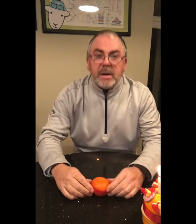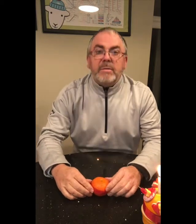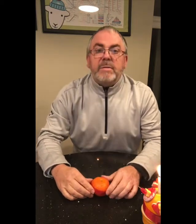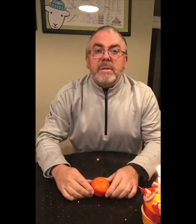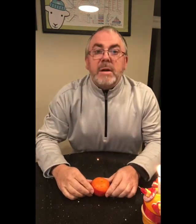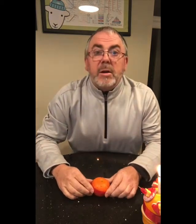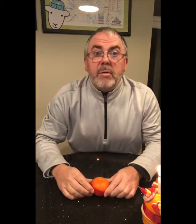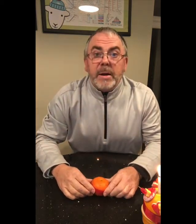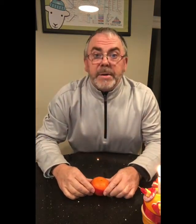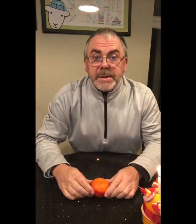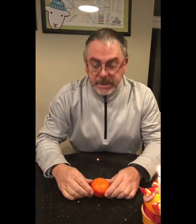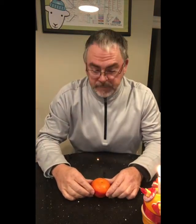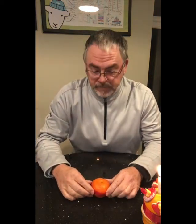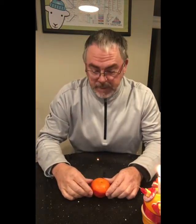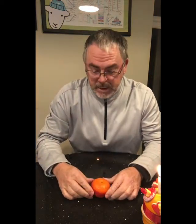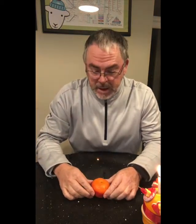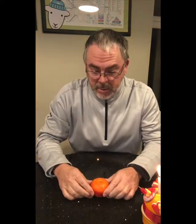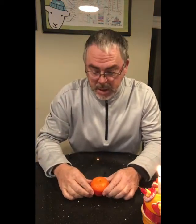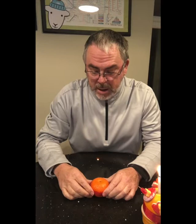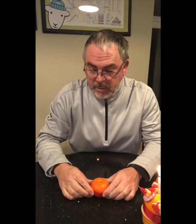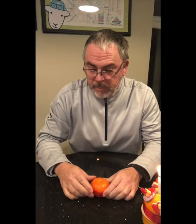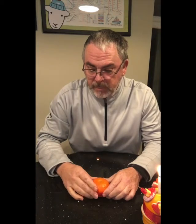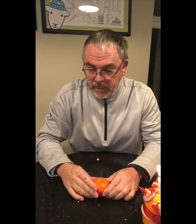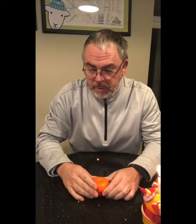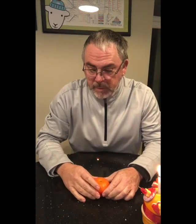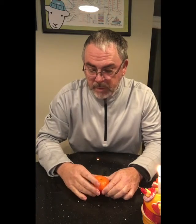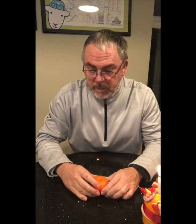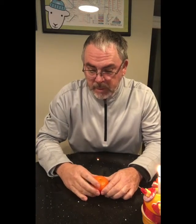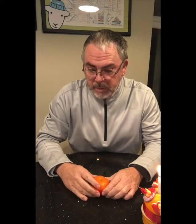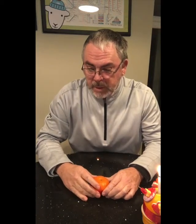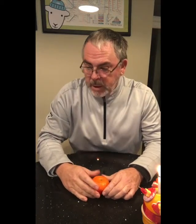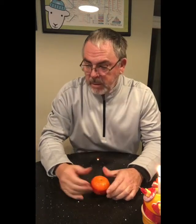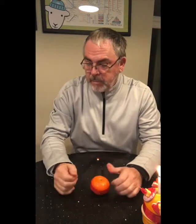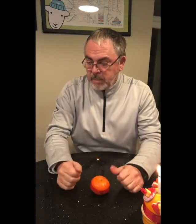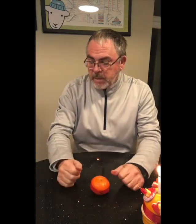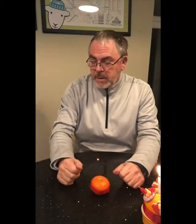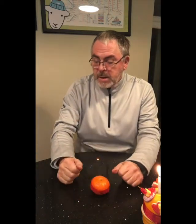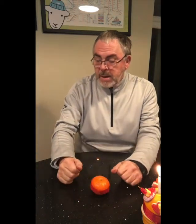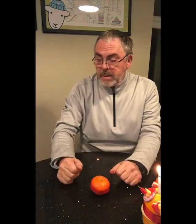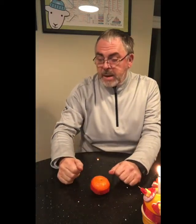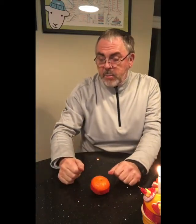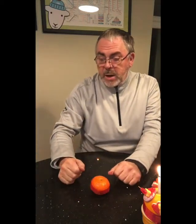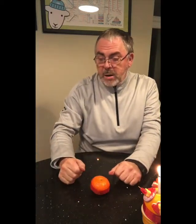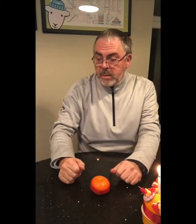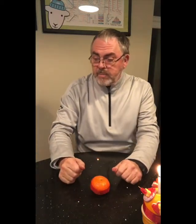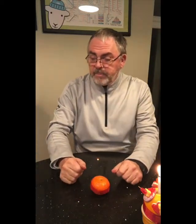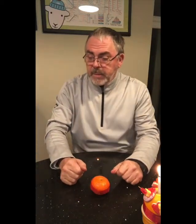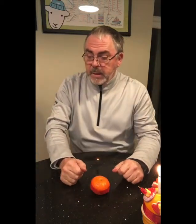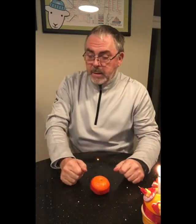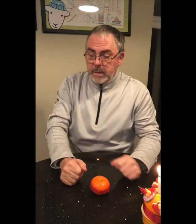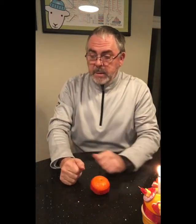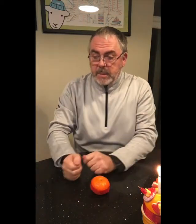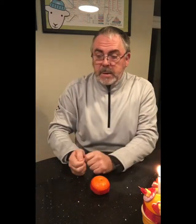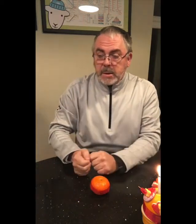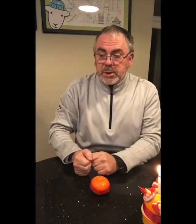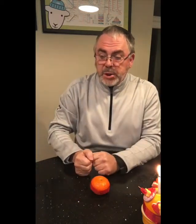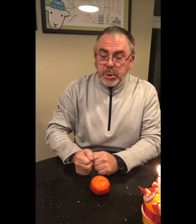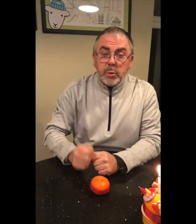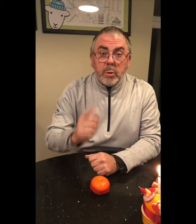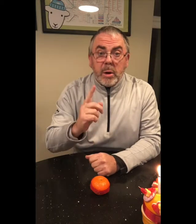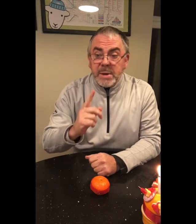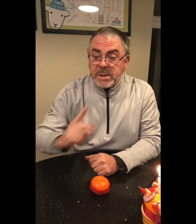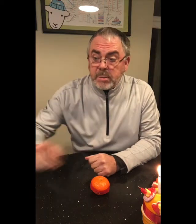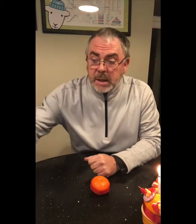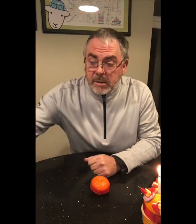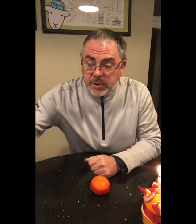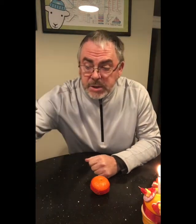his love around us. There we go. Okay. Then we come to,